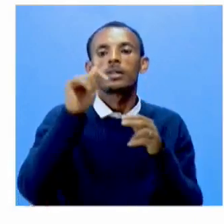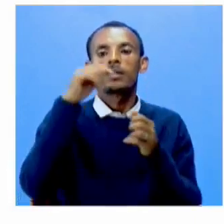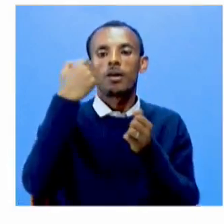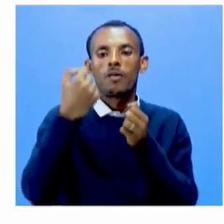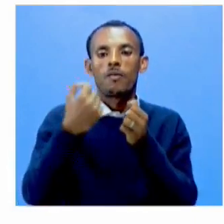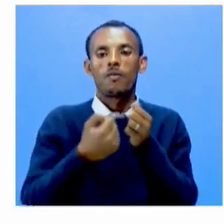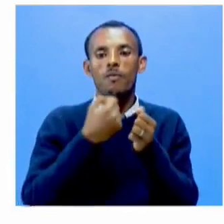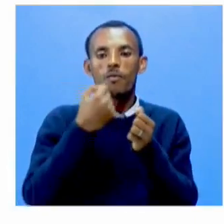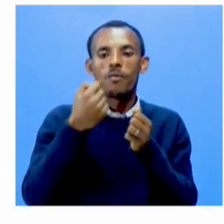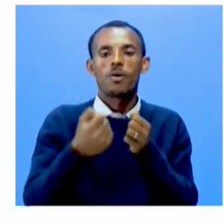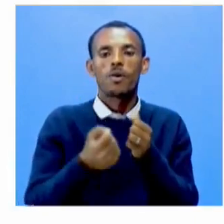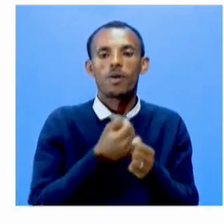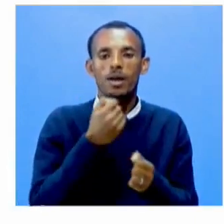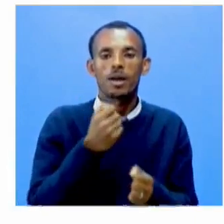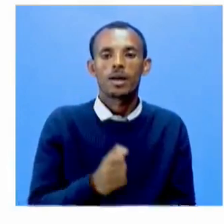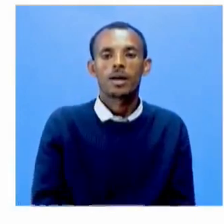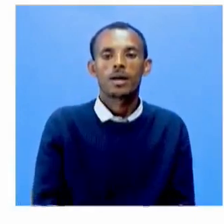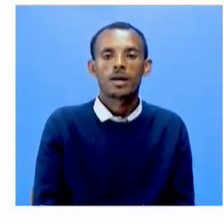the